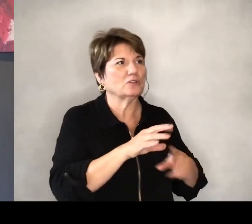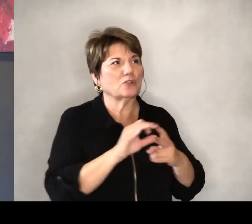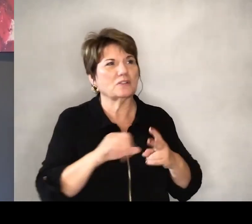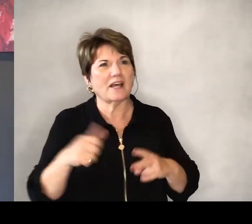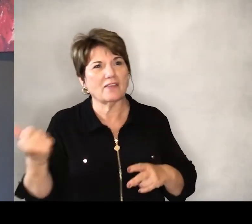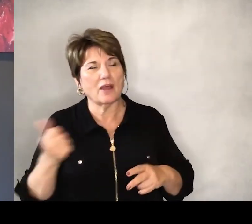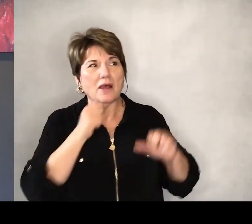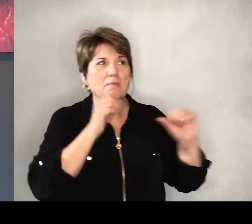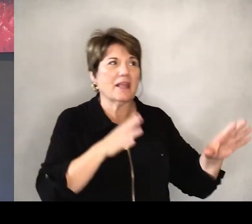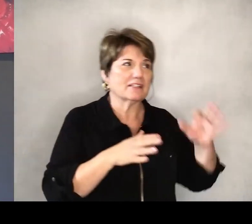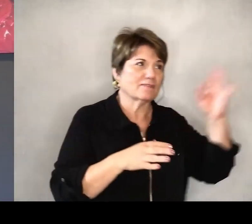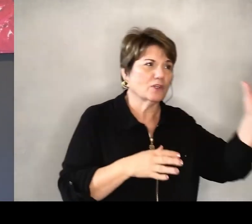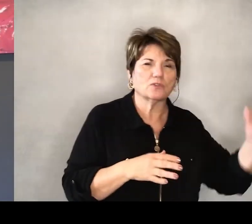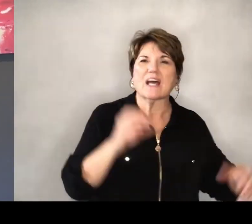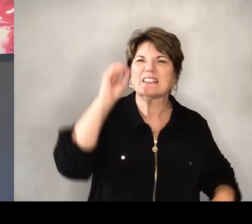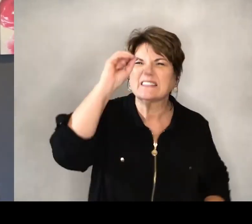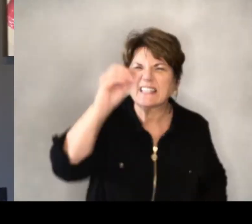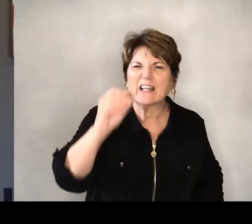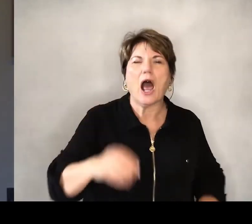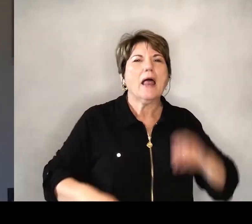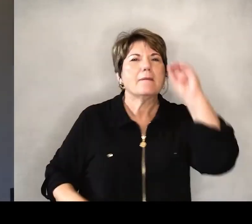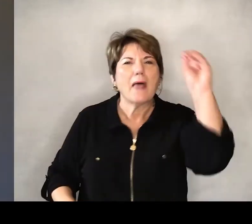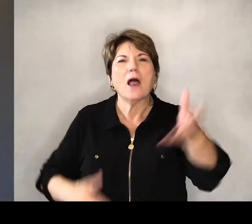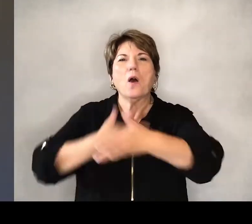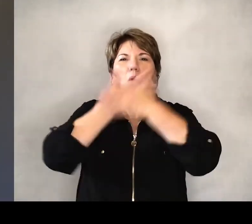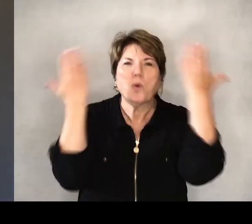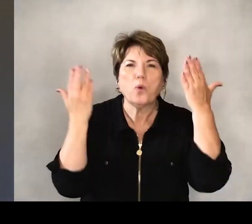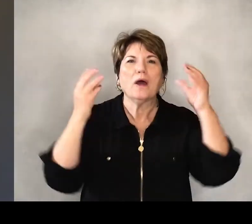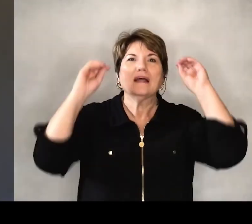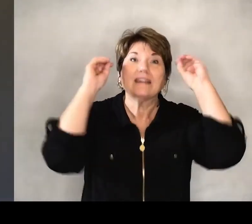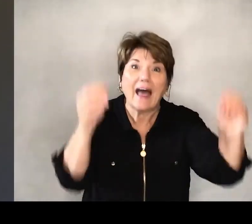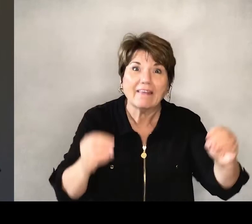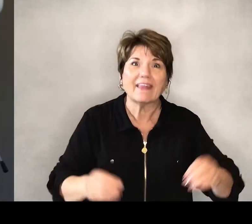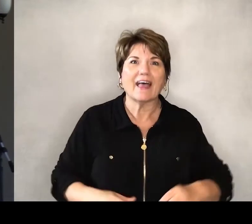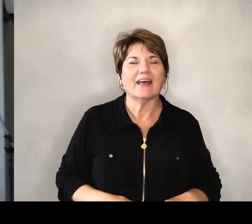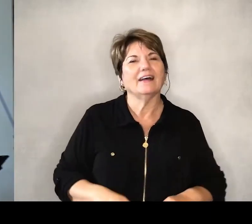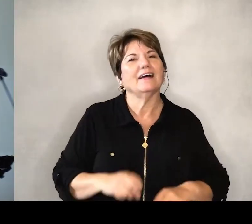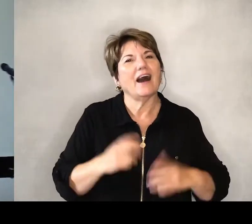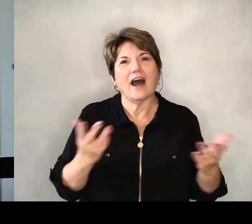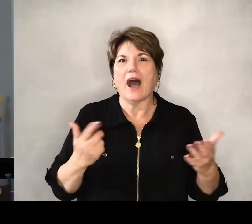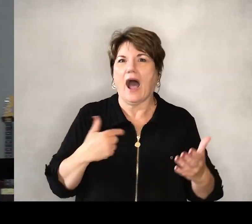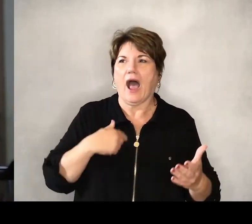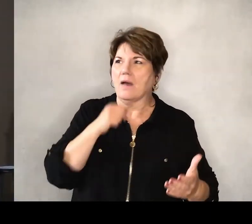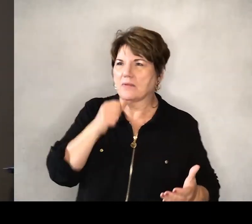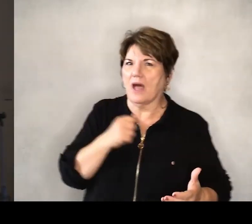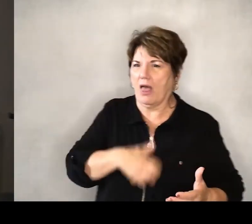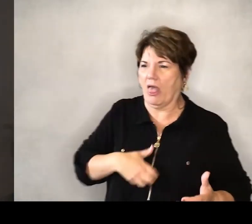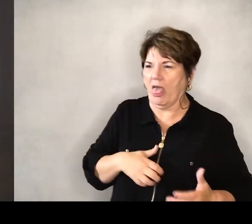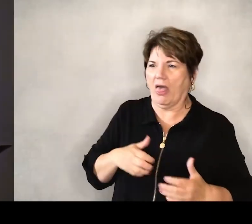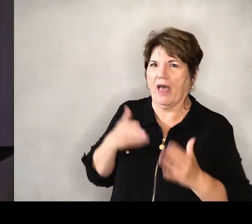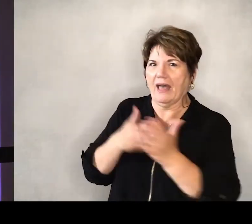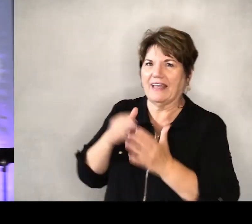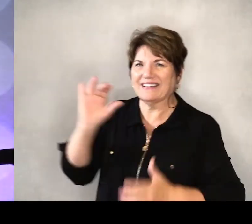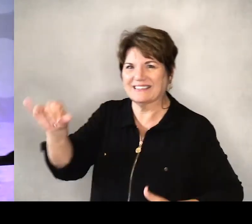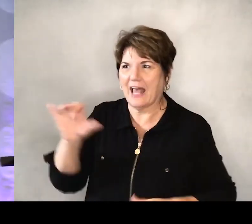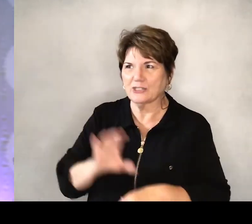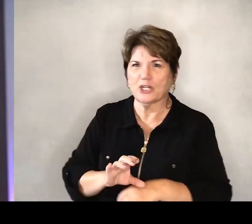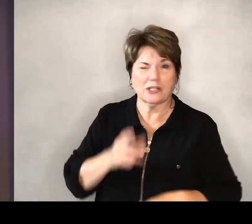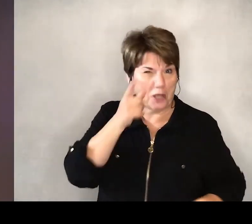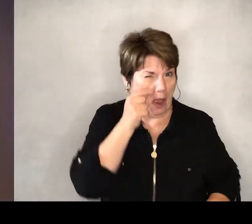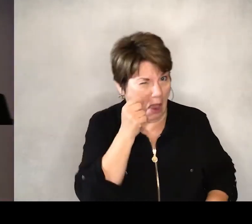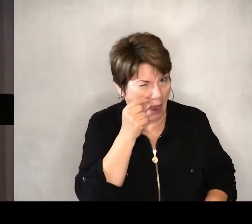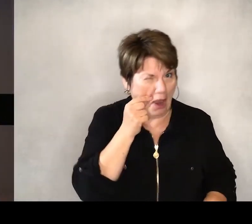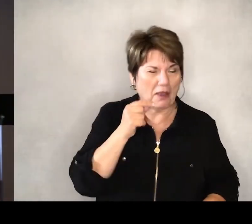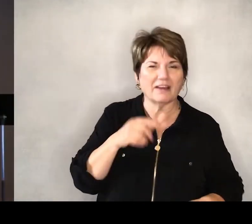blessings in your life in the future. Zero, nada, bagel, niente, right? Not that I'm holding a grudge or anything else against Wentz Presbyterian Church